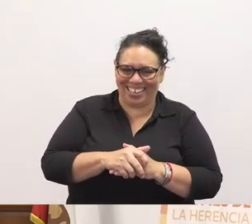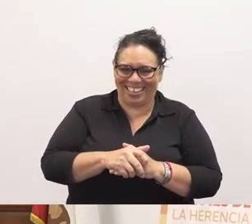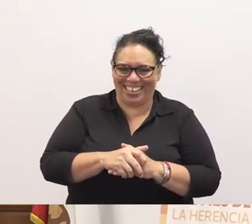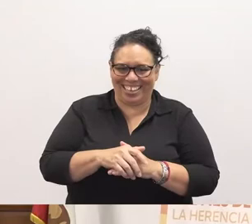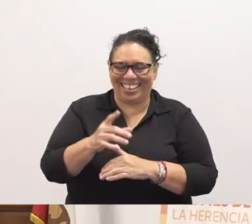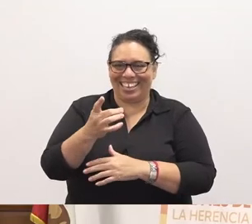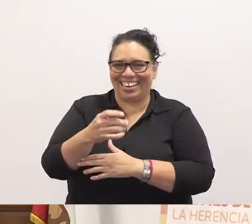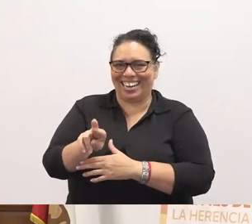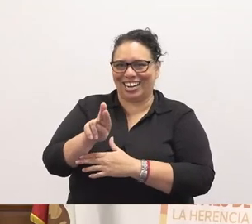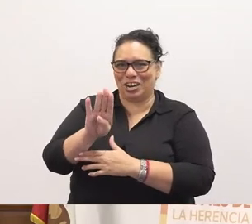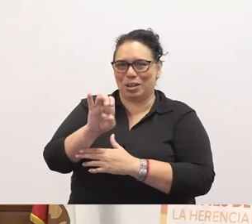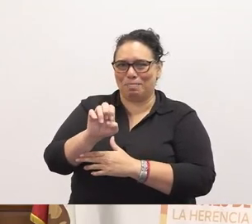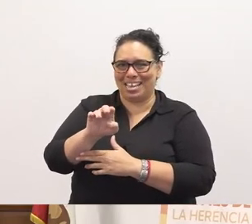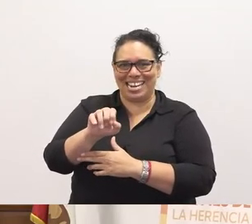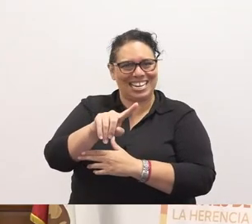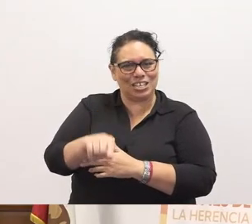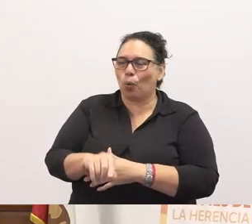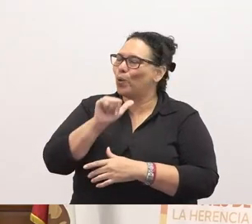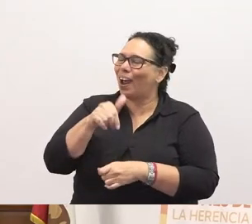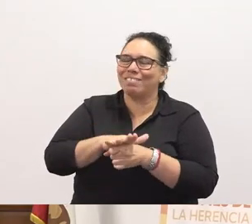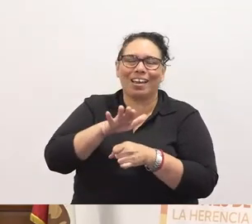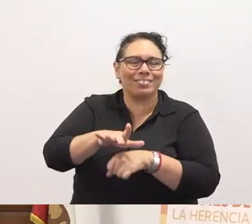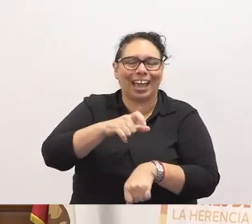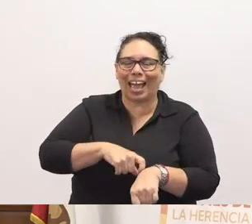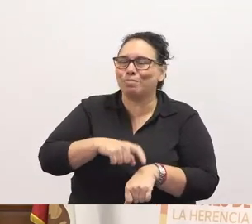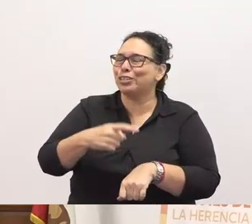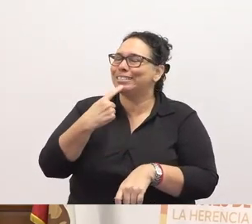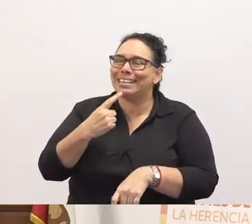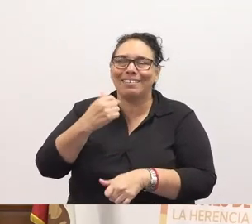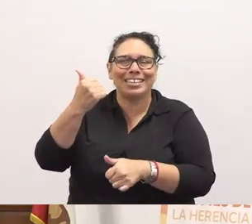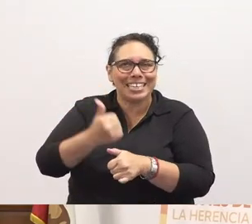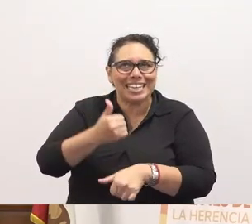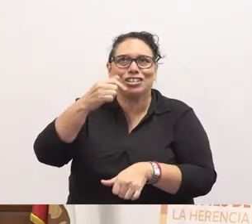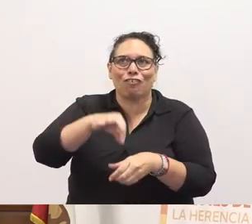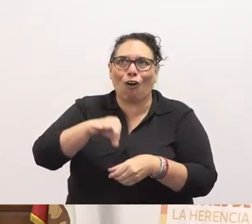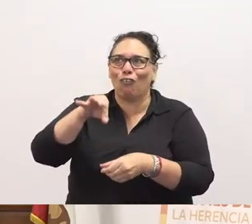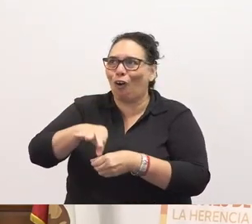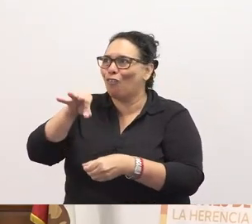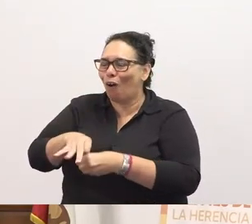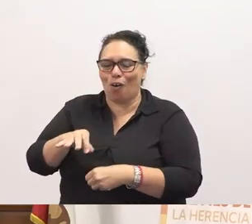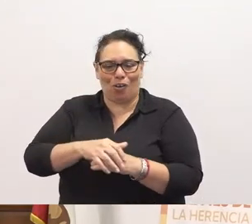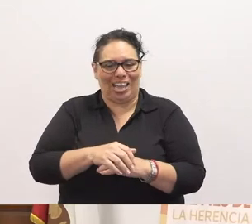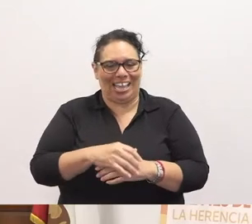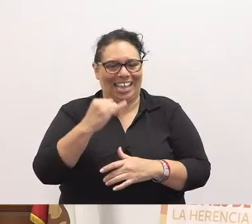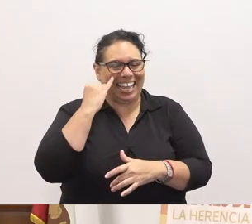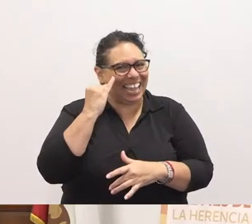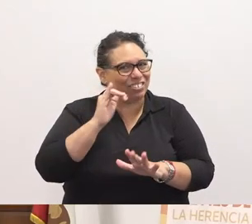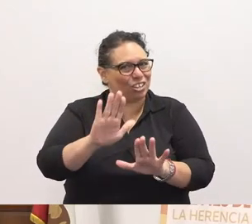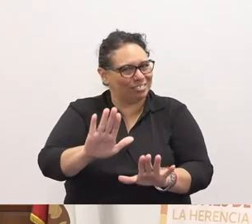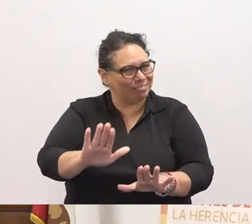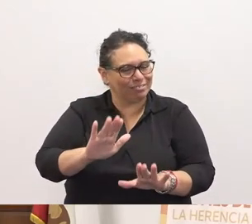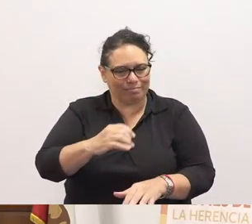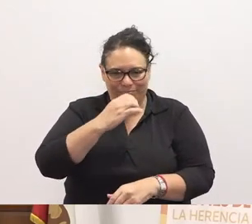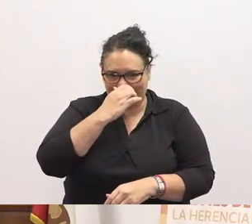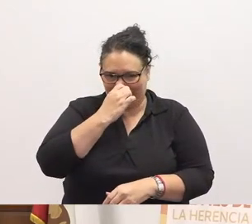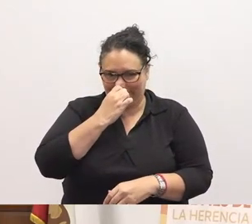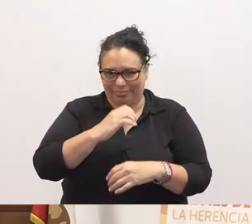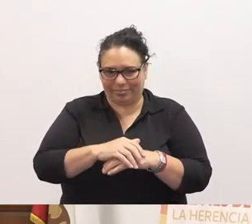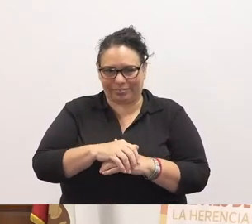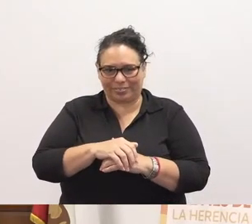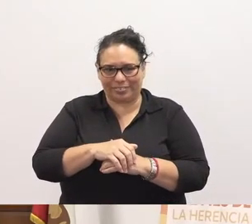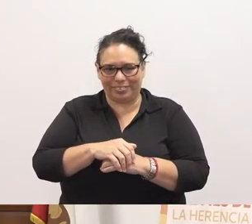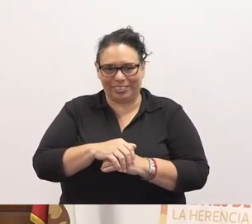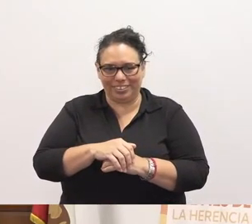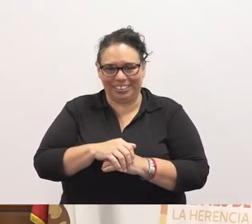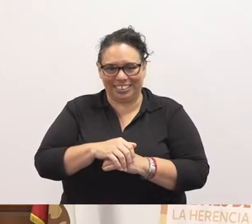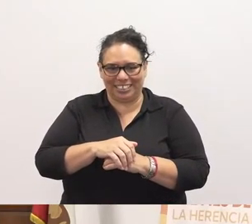Dr. Benitez, we don't have time for you to say that after every vote. If you could refrain. You only get one first